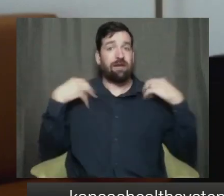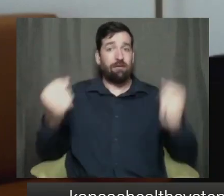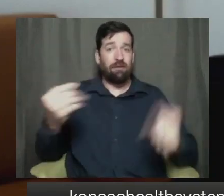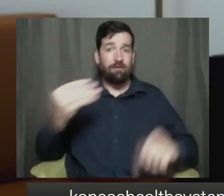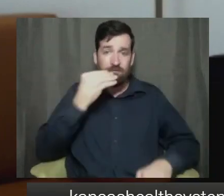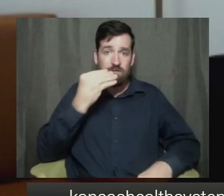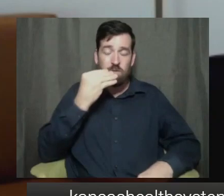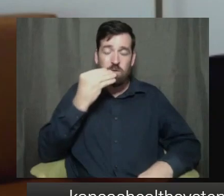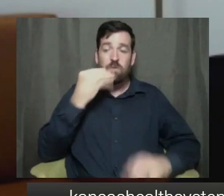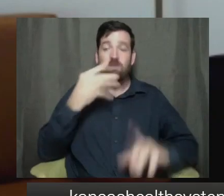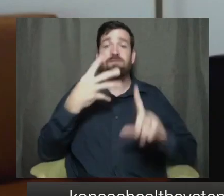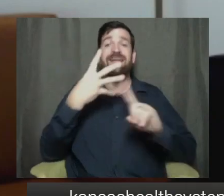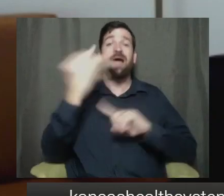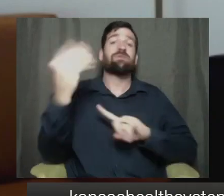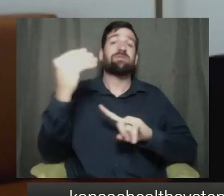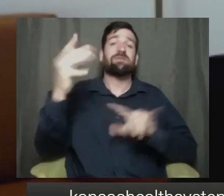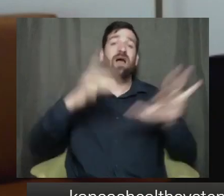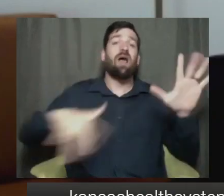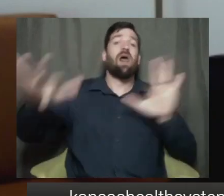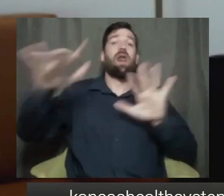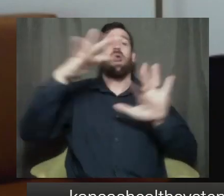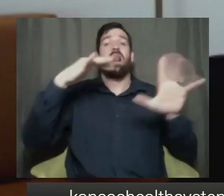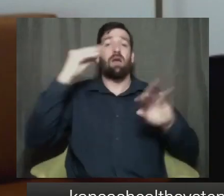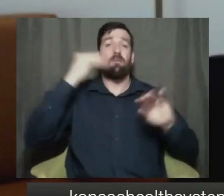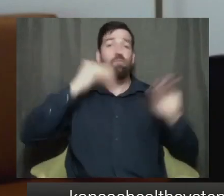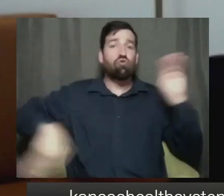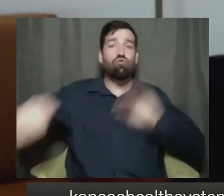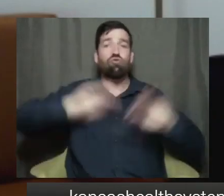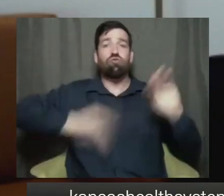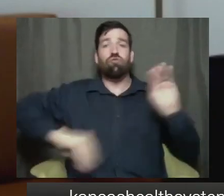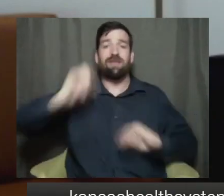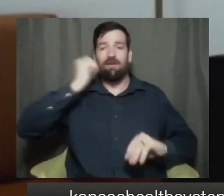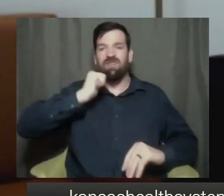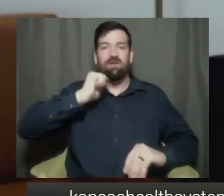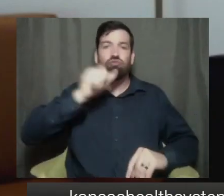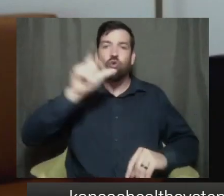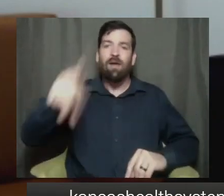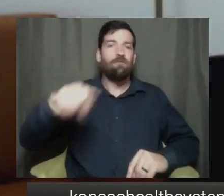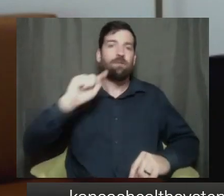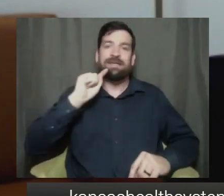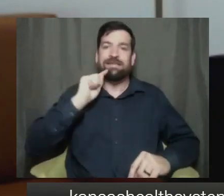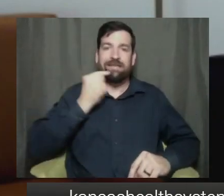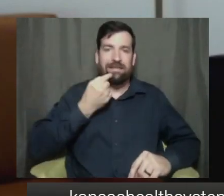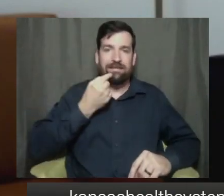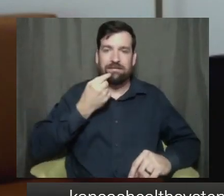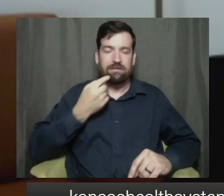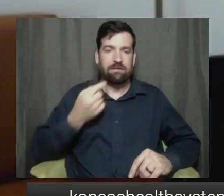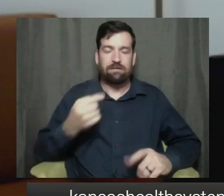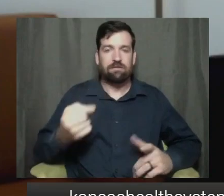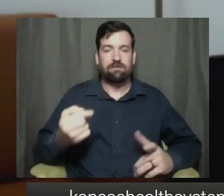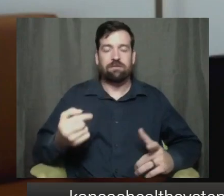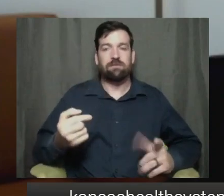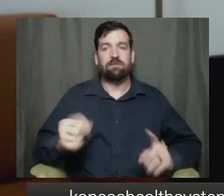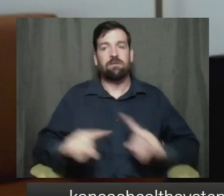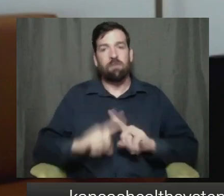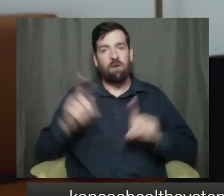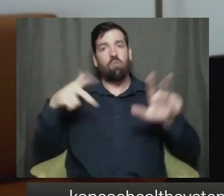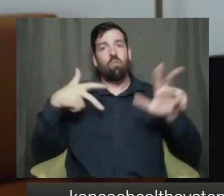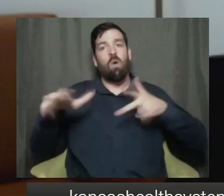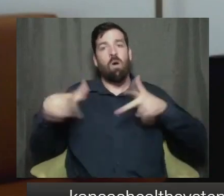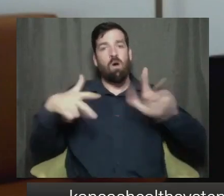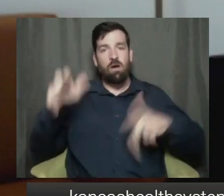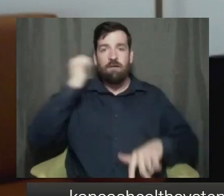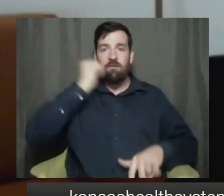getting outside, moving your body every day. It doesn't have to be intense physical exercise, but walking every day,